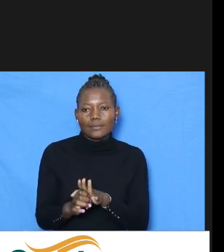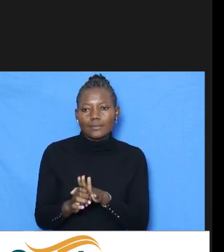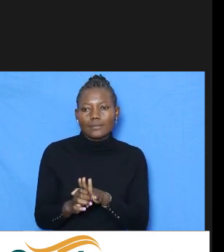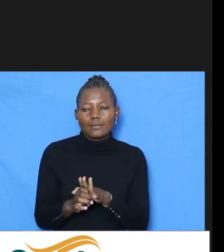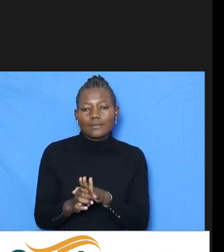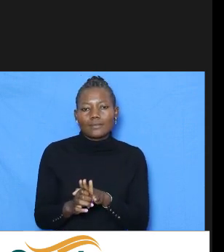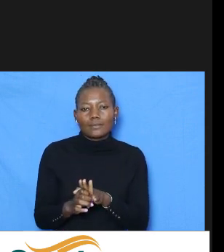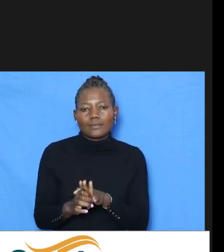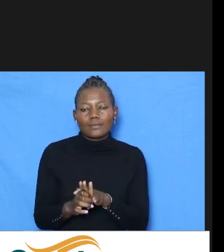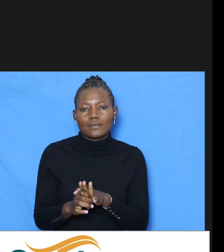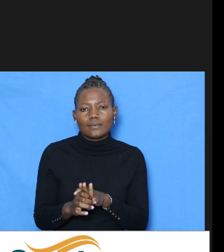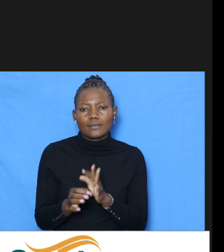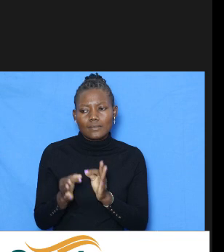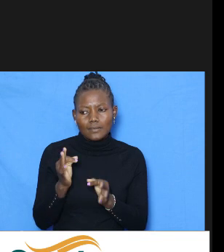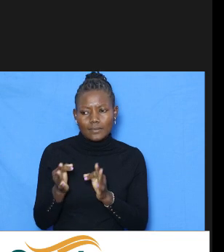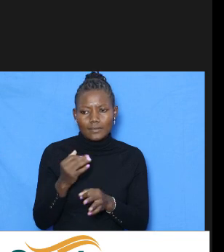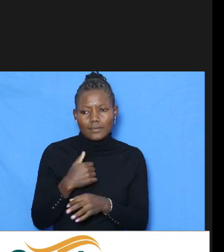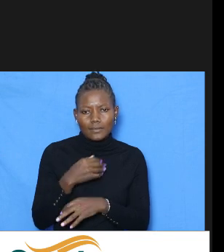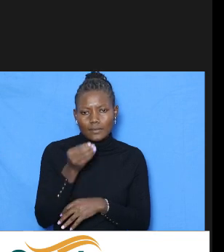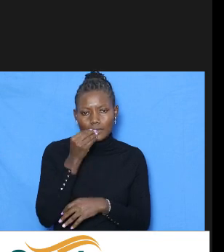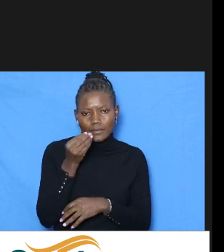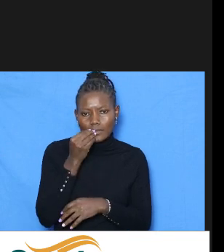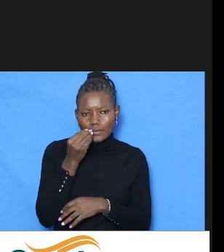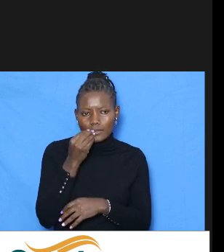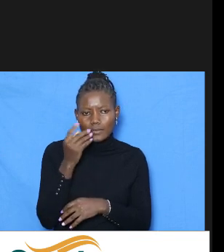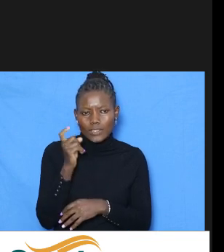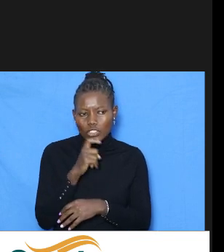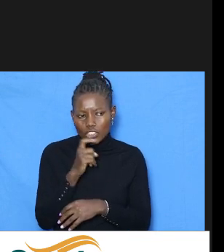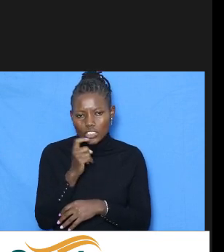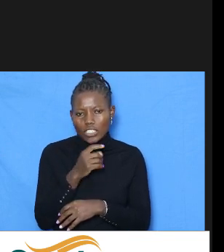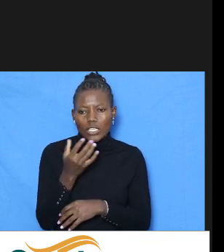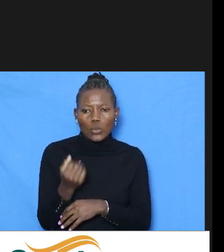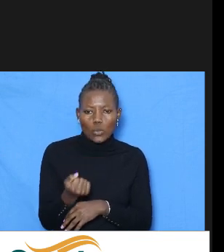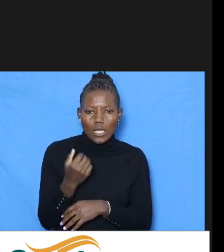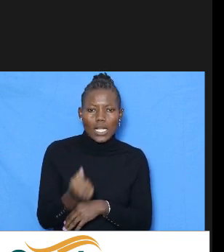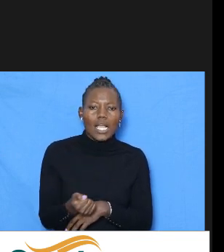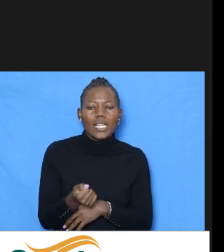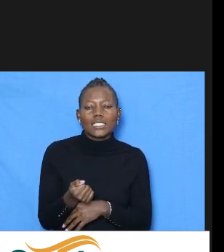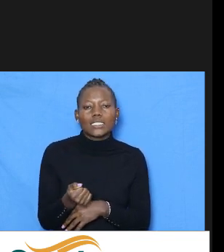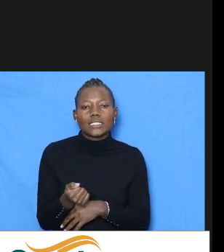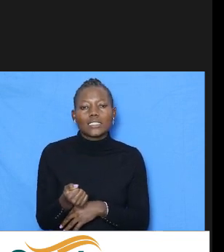a heavy something like if you have to eat like your chicken or your ugali